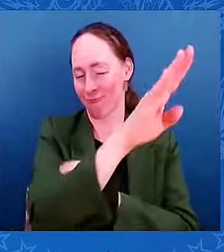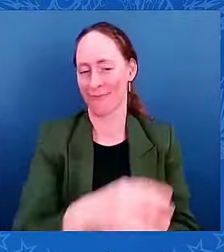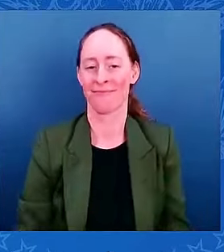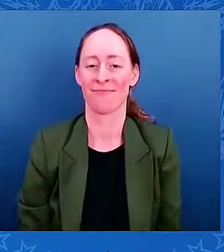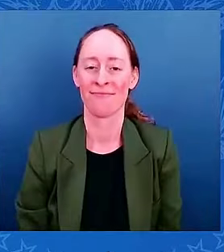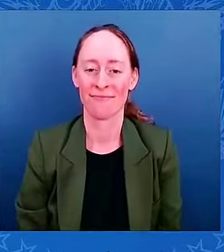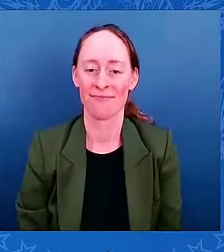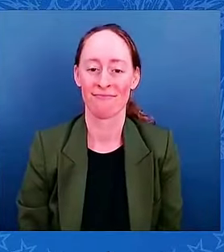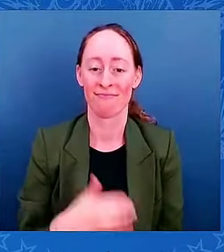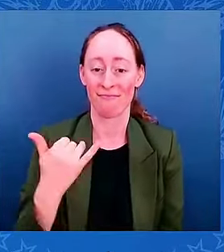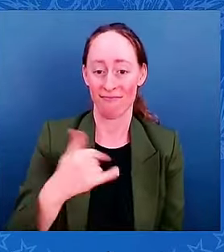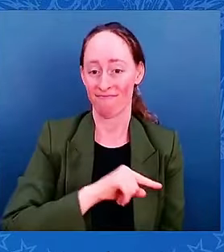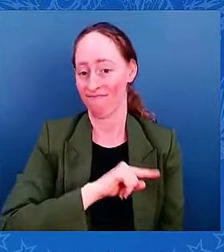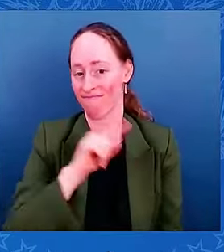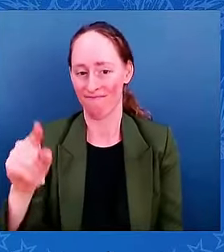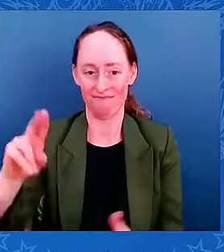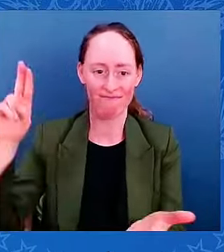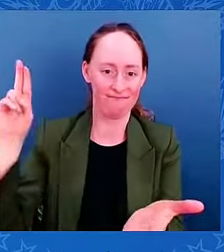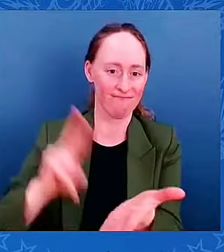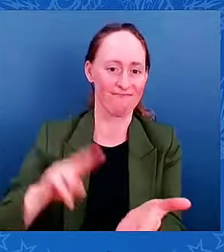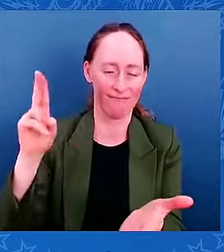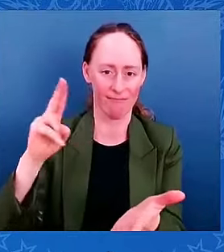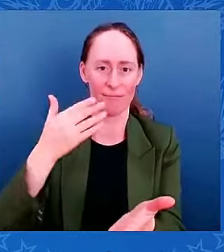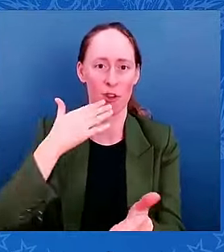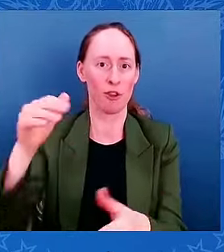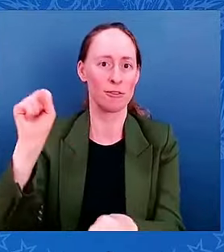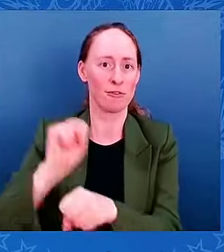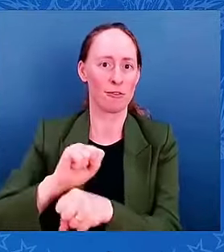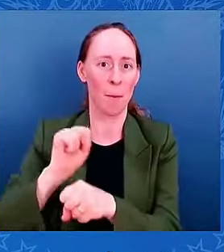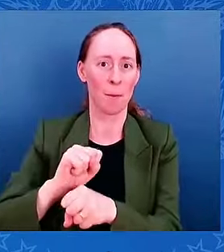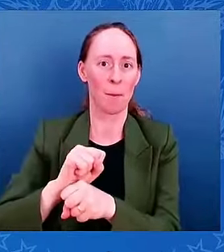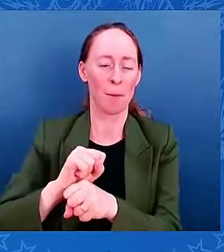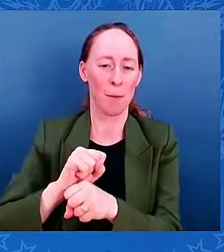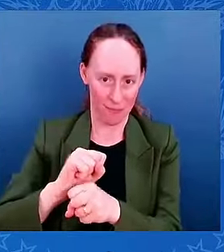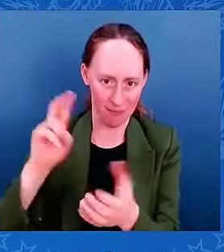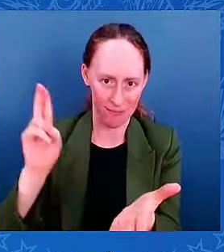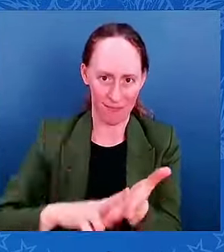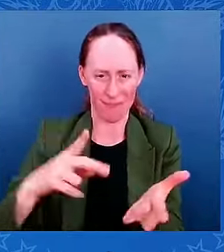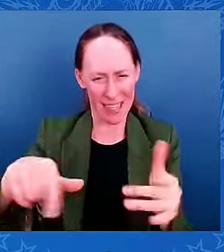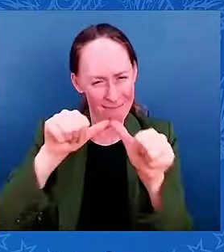going, guys. You're saving the country. God bless you all. God bless America.